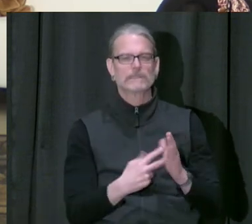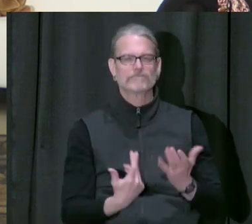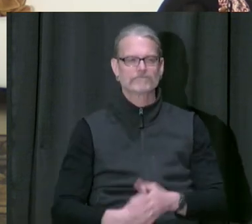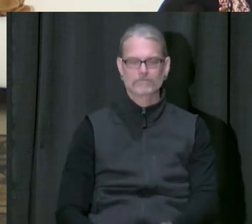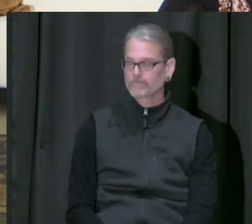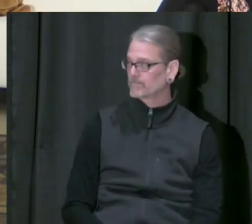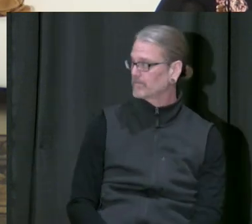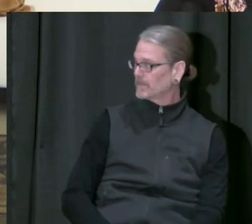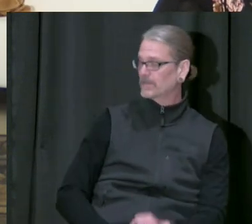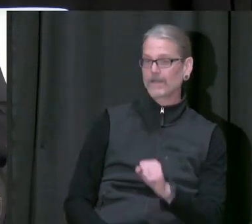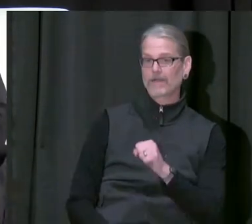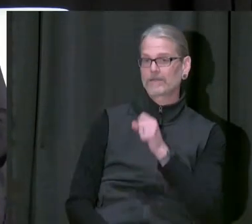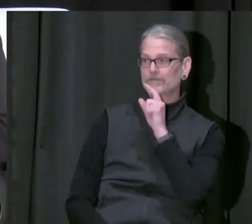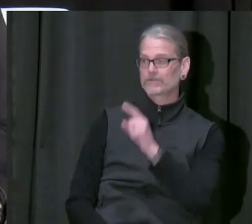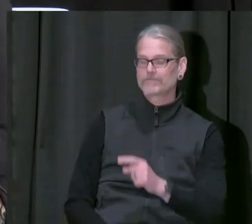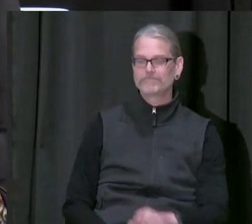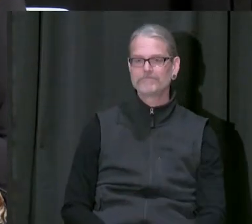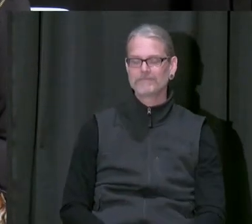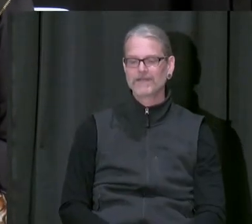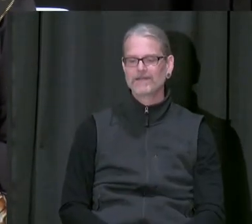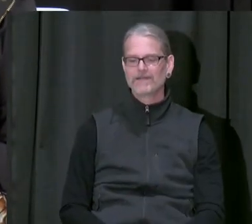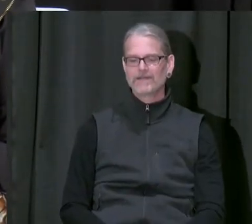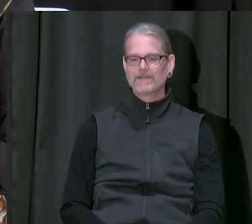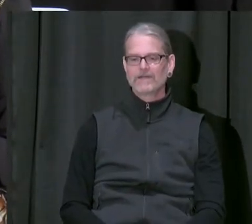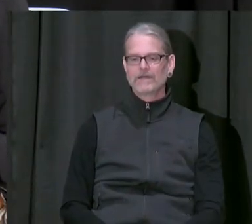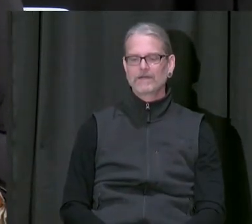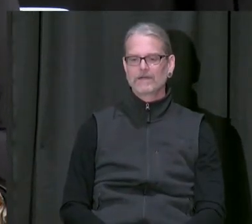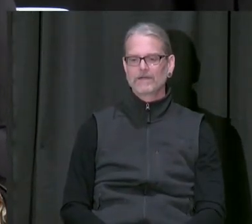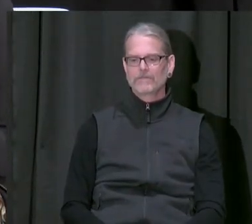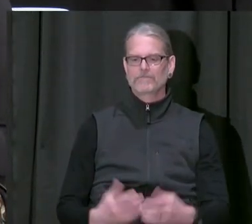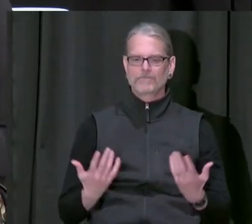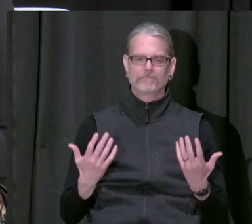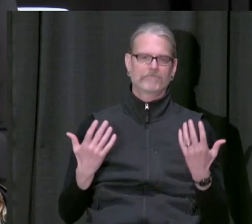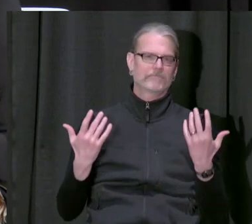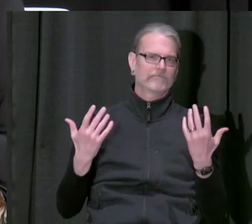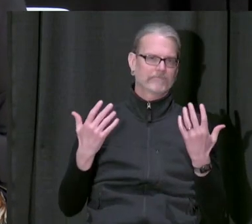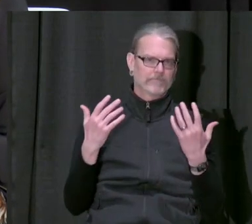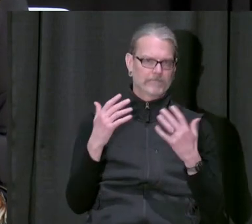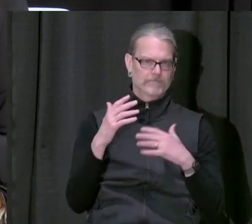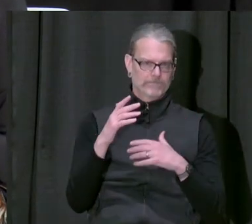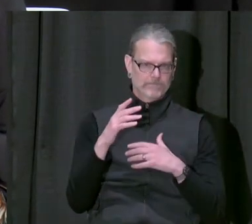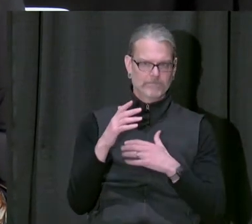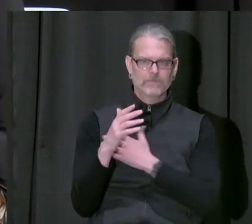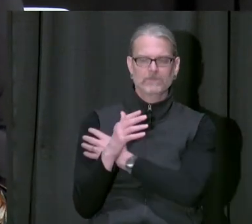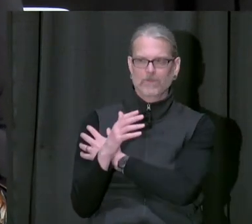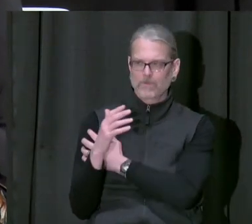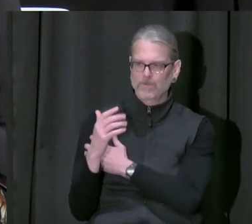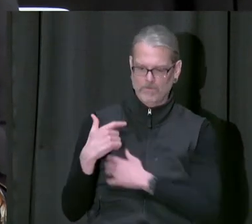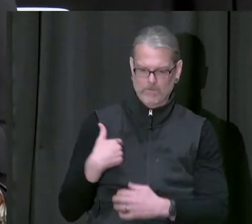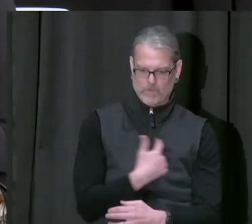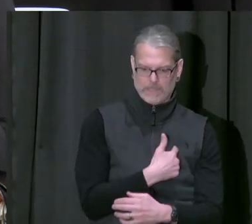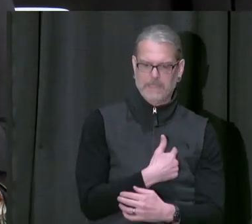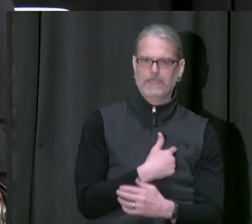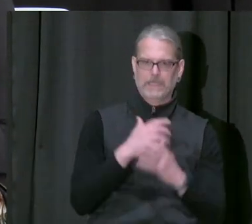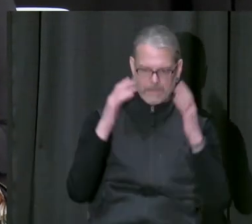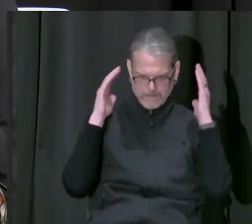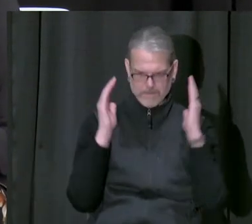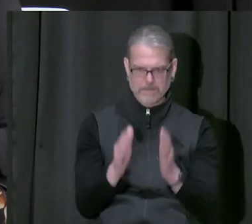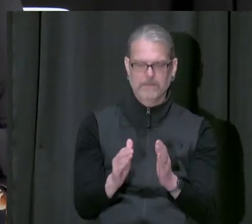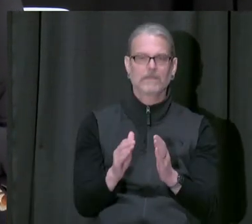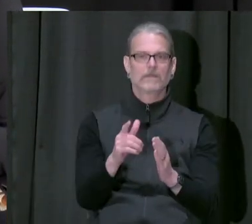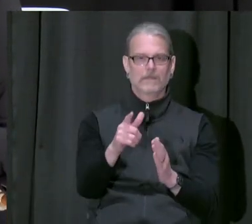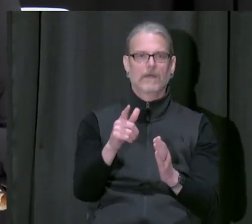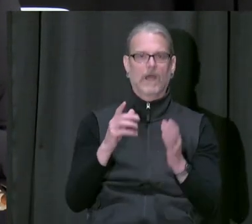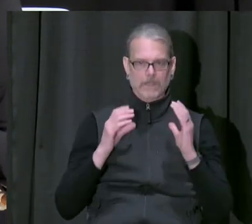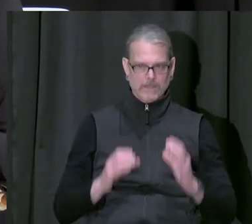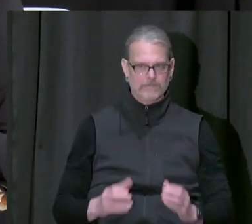Yeah, sure. So at a high level, as I mentioned before, you know, we're all about ensuring that customers